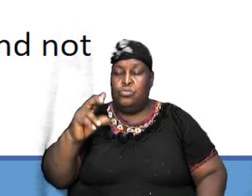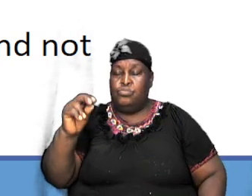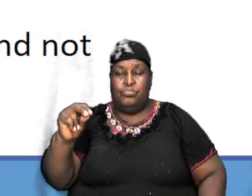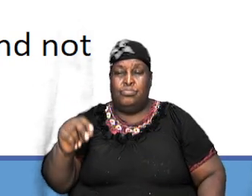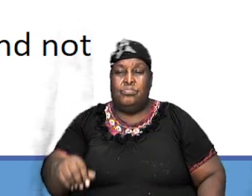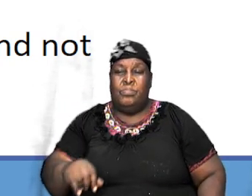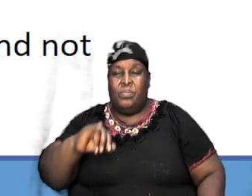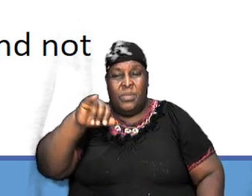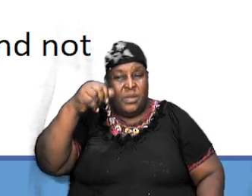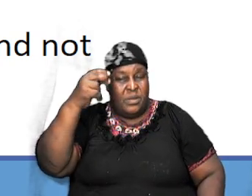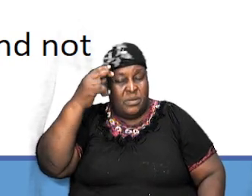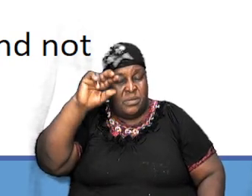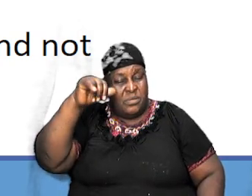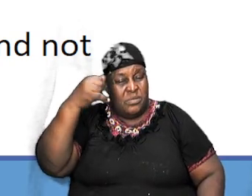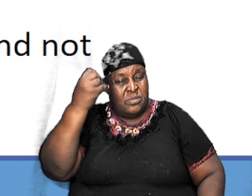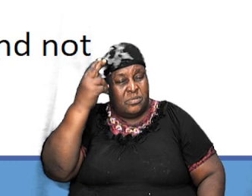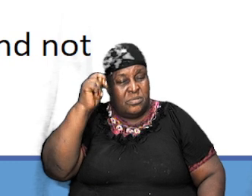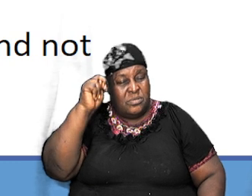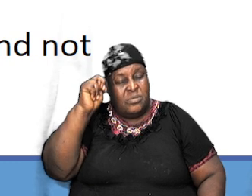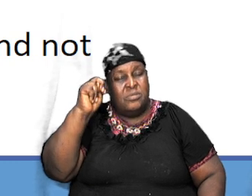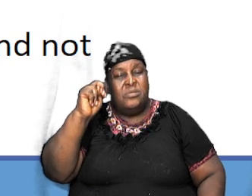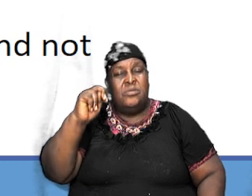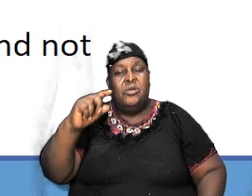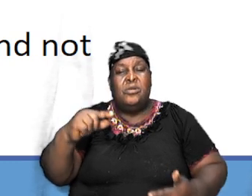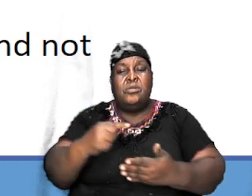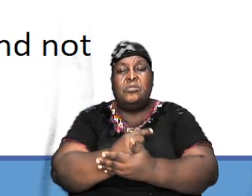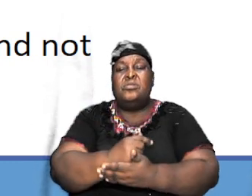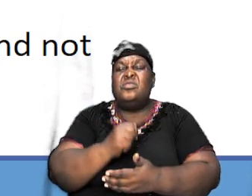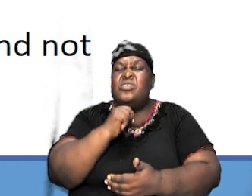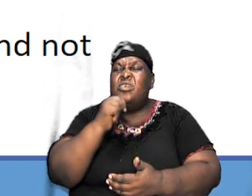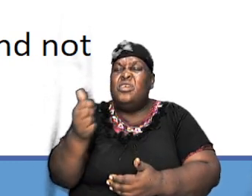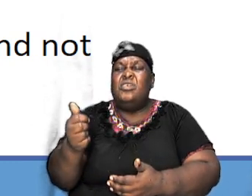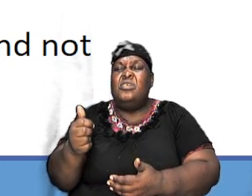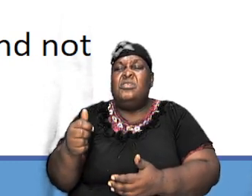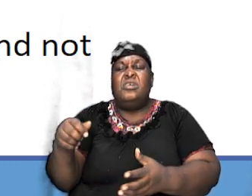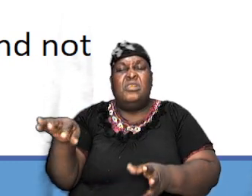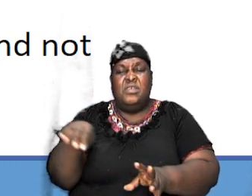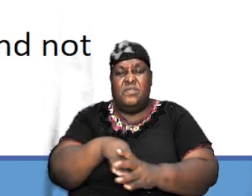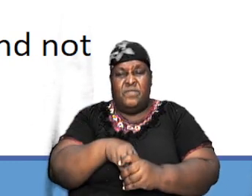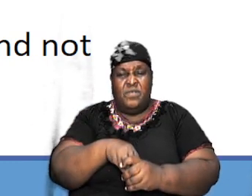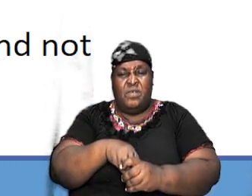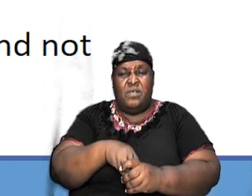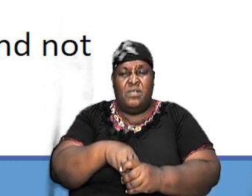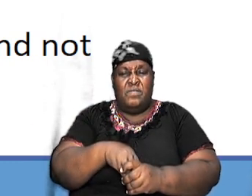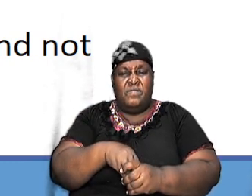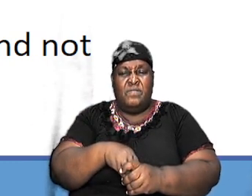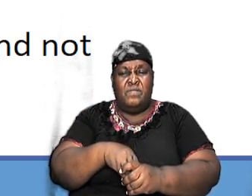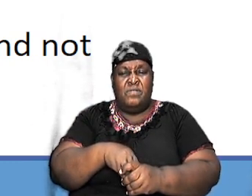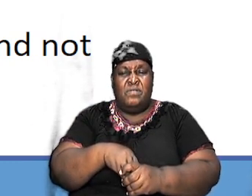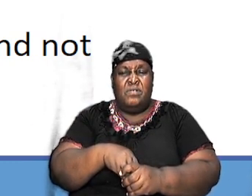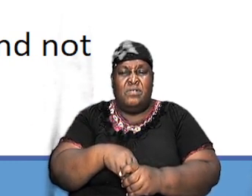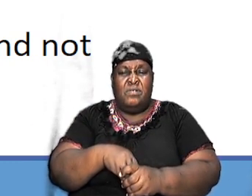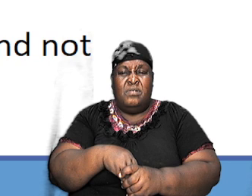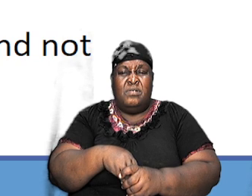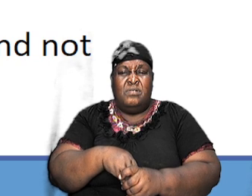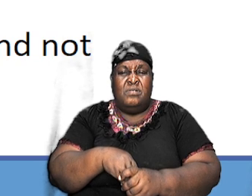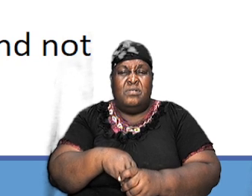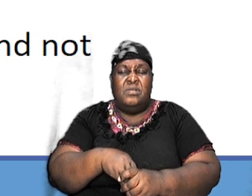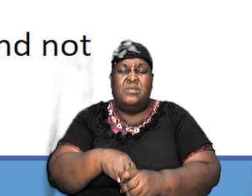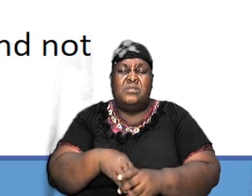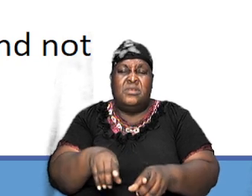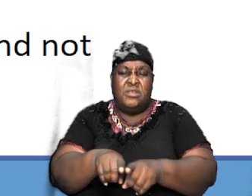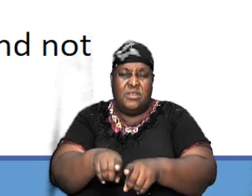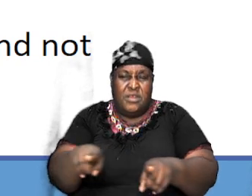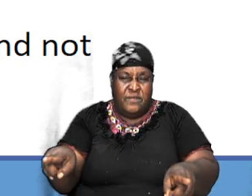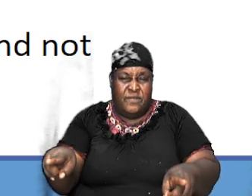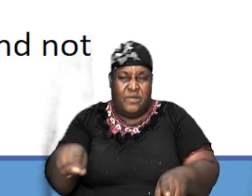John Gospel is not in, you know, it's not included. It's not accounted as a synoptic gospel. We say that it's